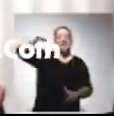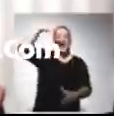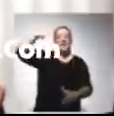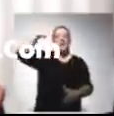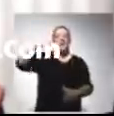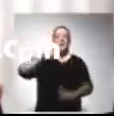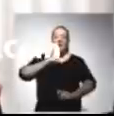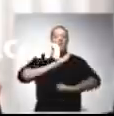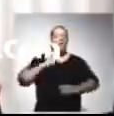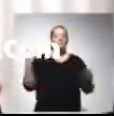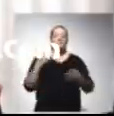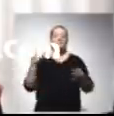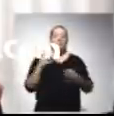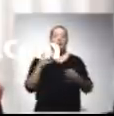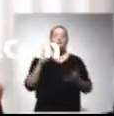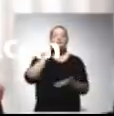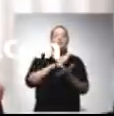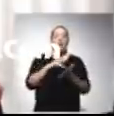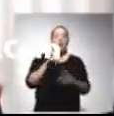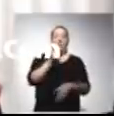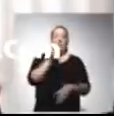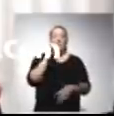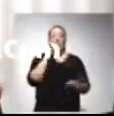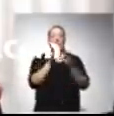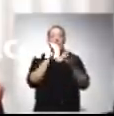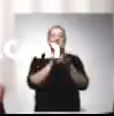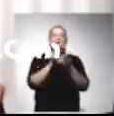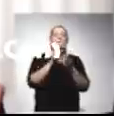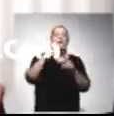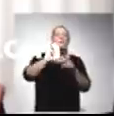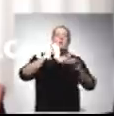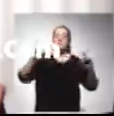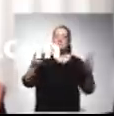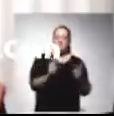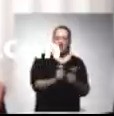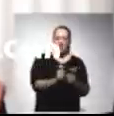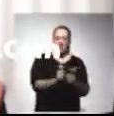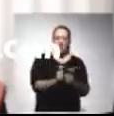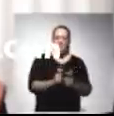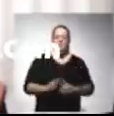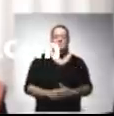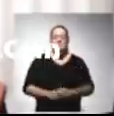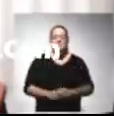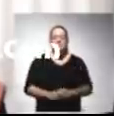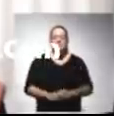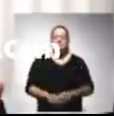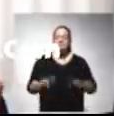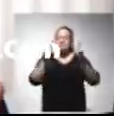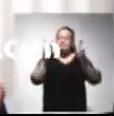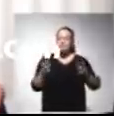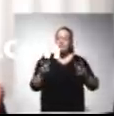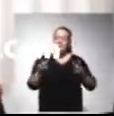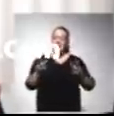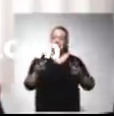in lava flow, but again, the lava flow has not slowed down. And what have we seen for the last